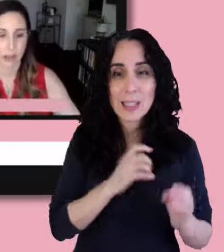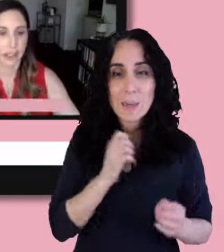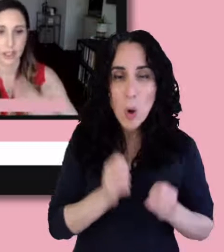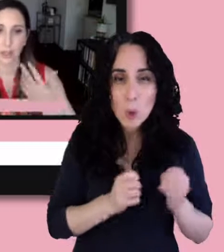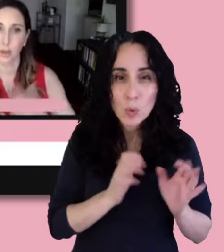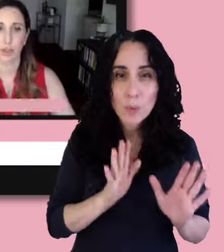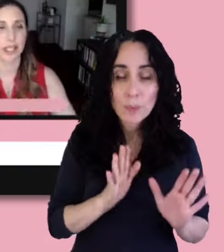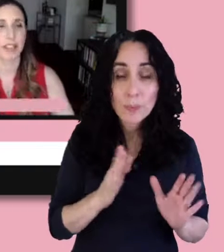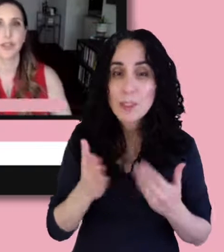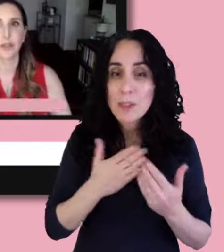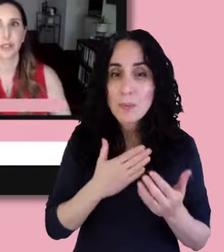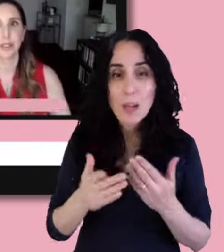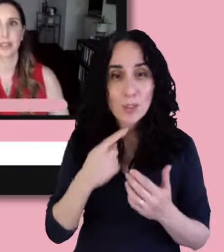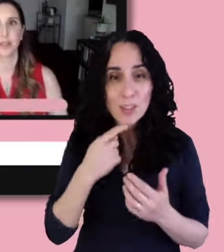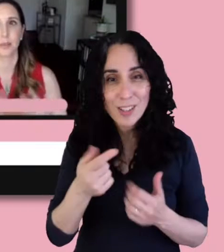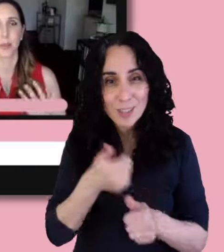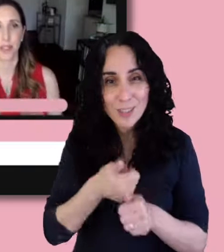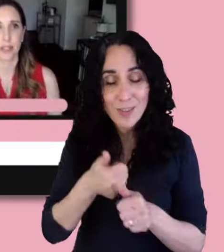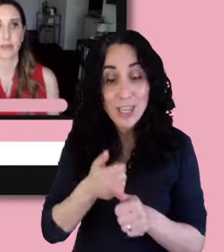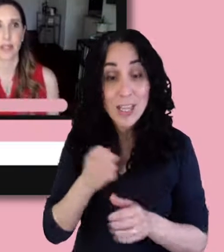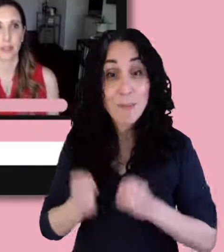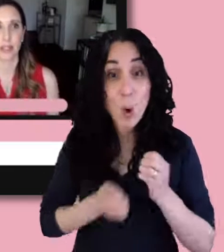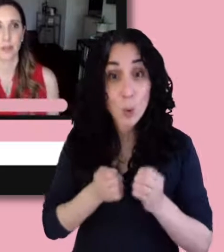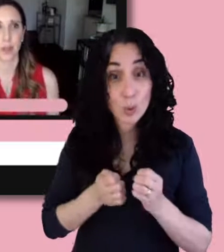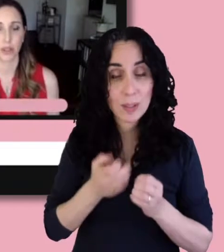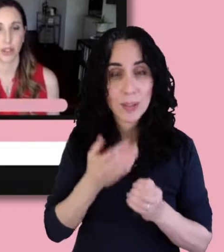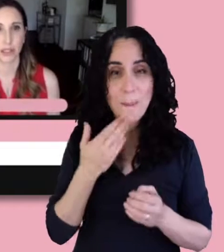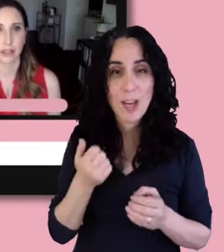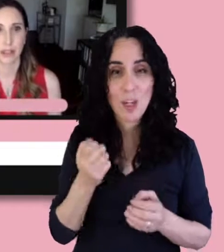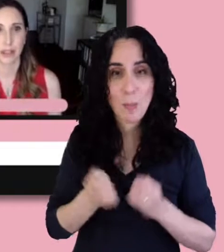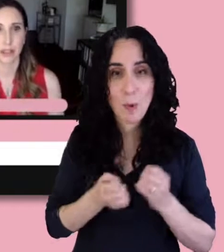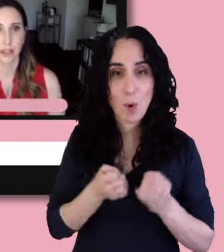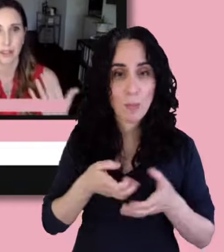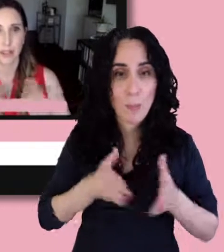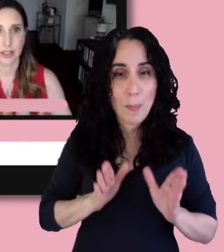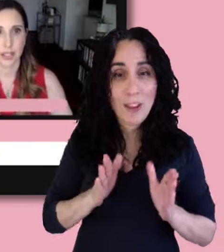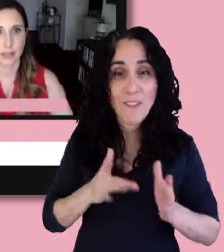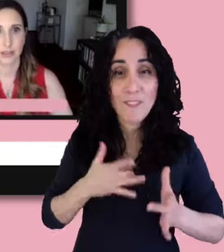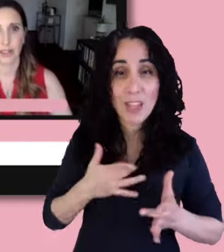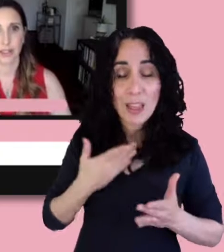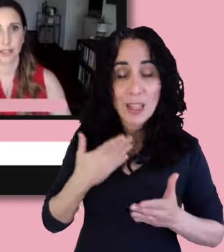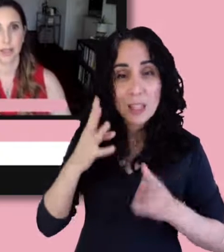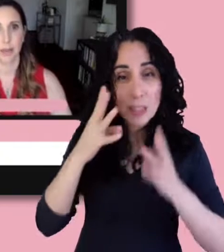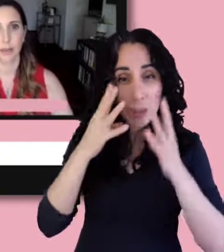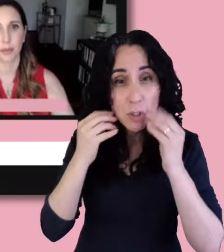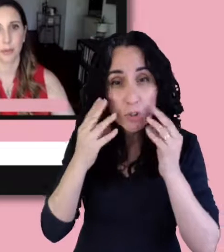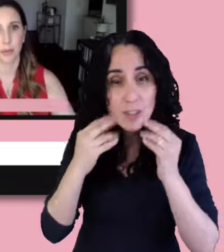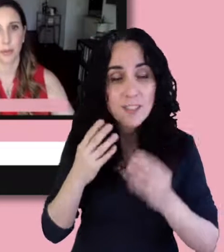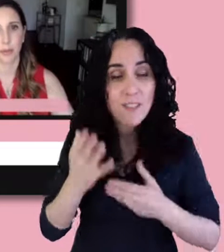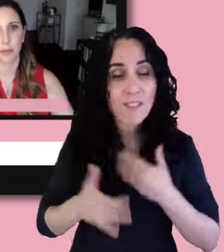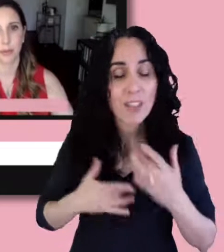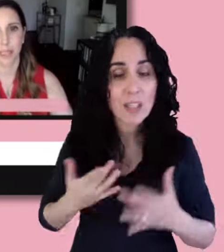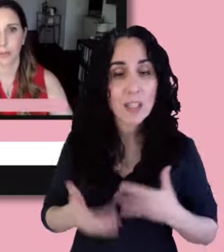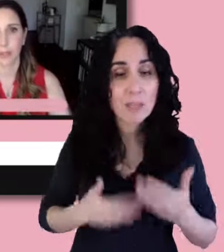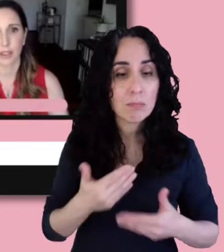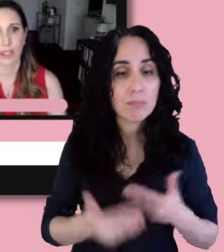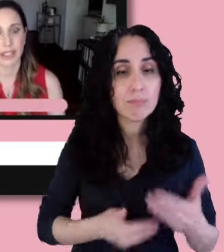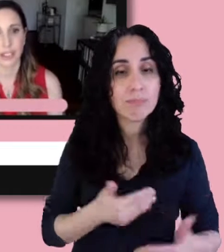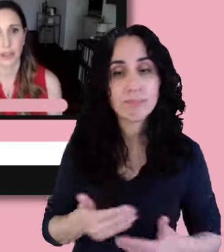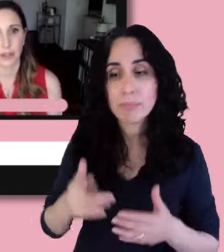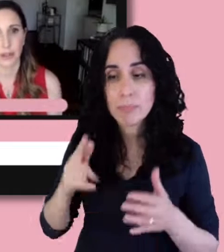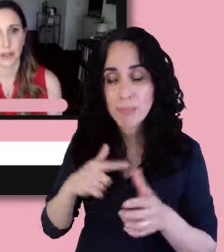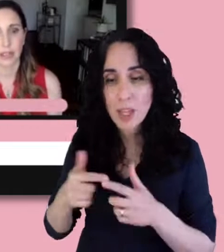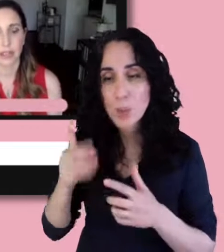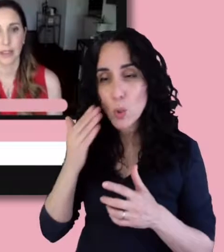emotion, even if you tell yourself emotion is better in motion, and just let the feelings come through you as much as they